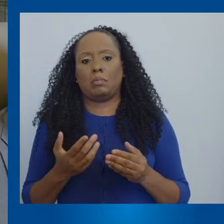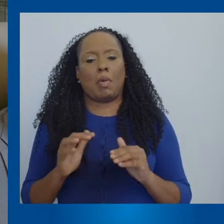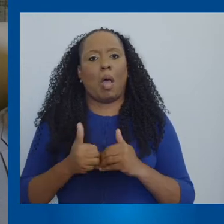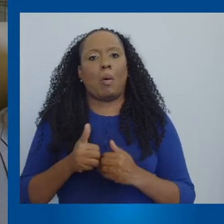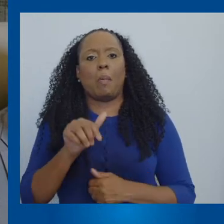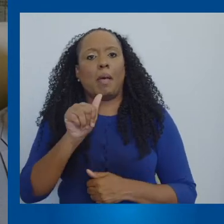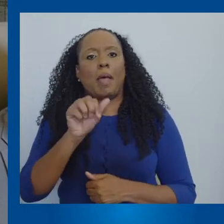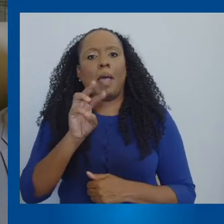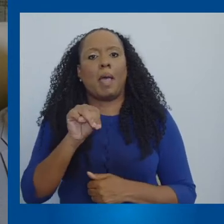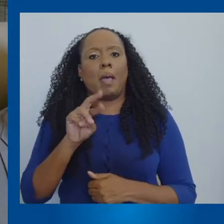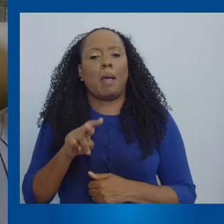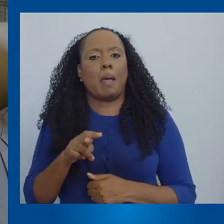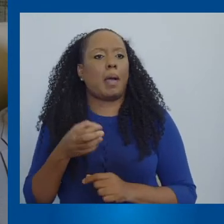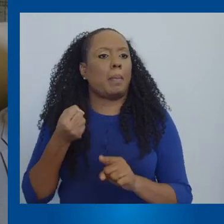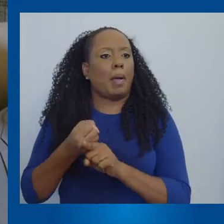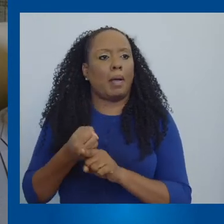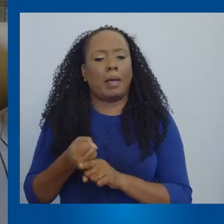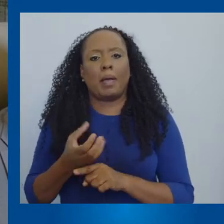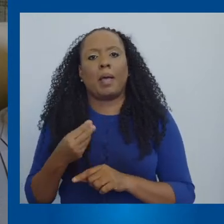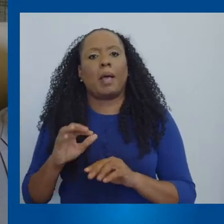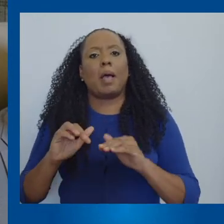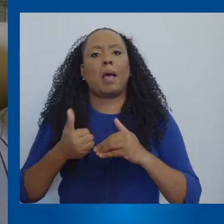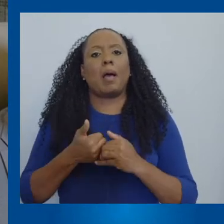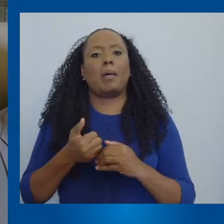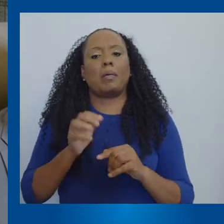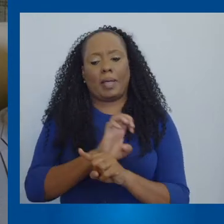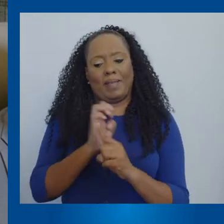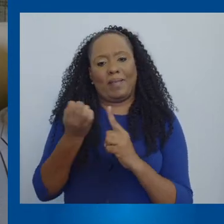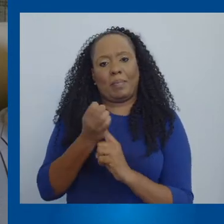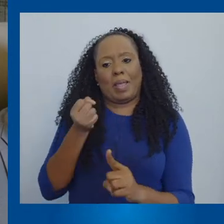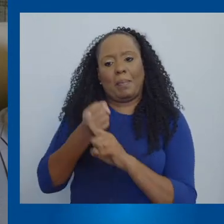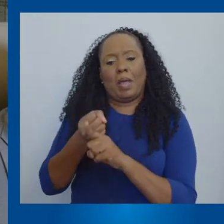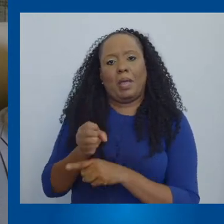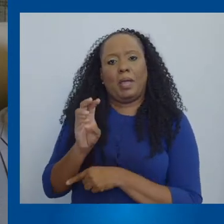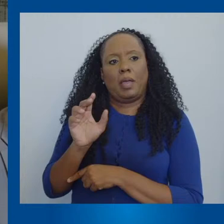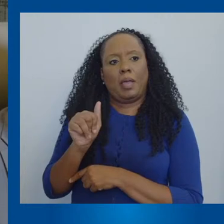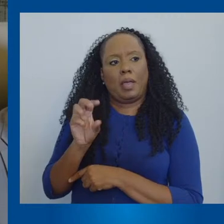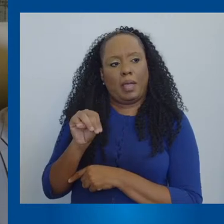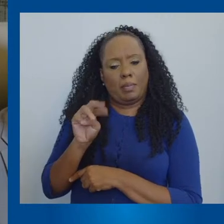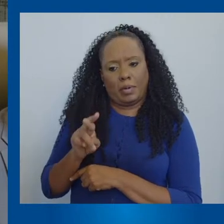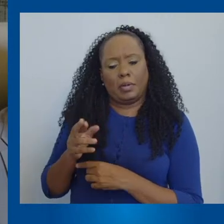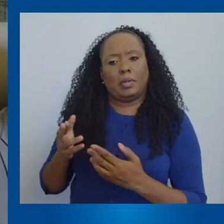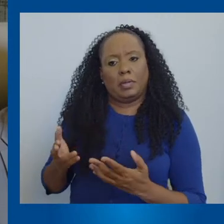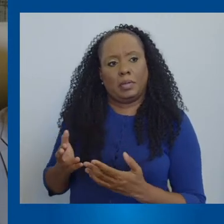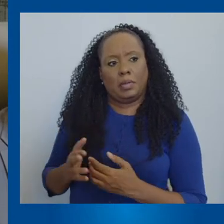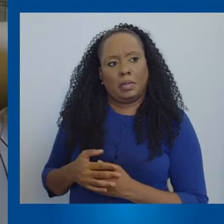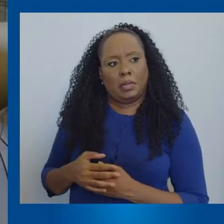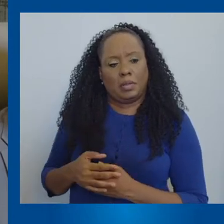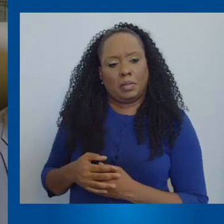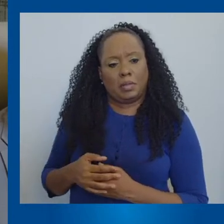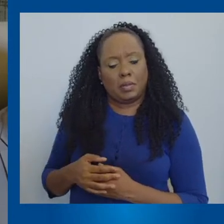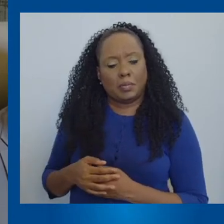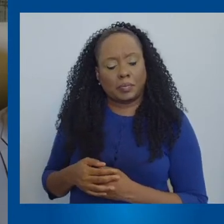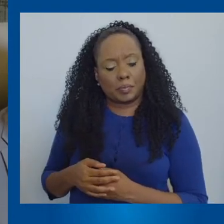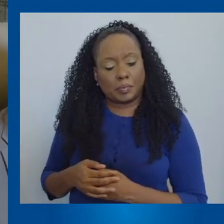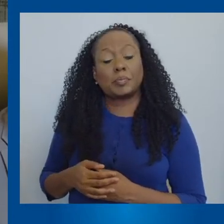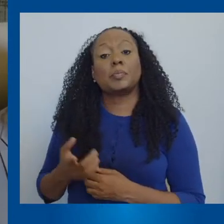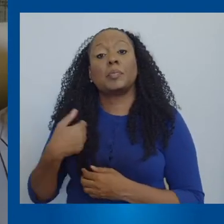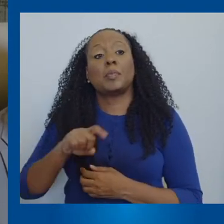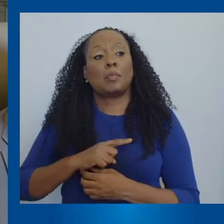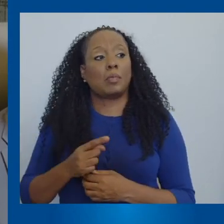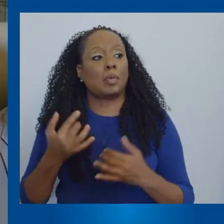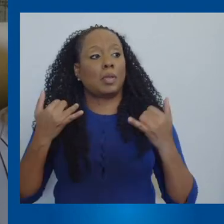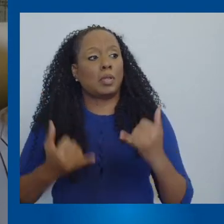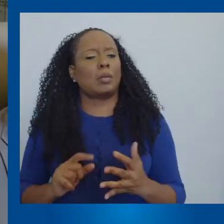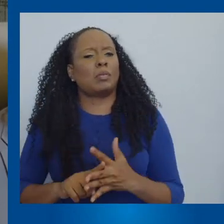AMR and of the impact of the environment on AMR, because this is a bidirectional situation. We are starting to